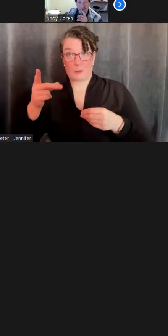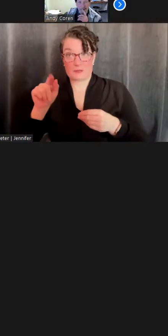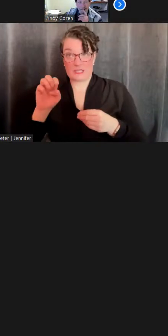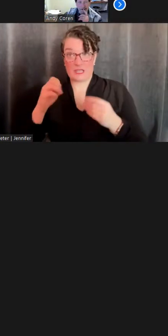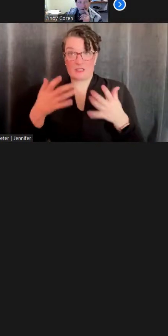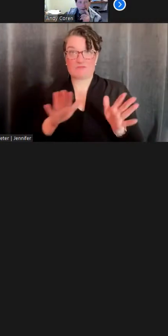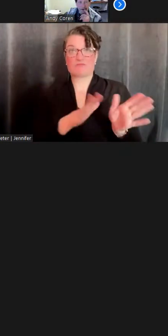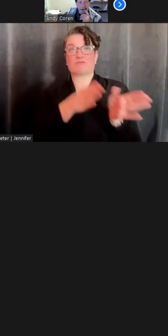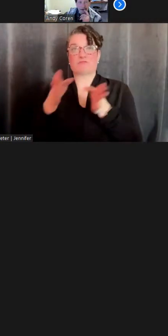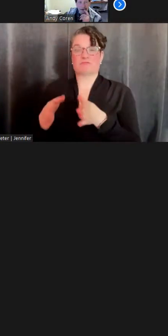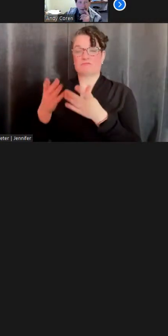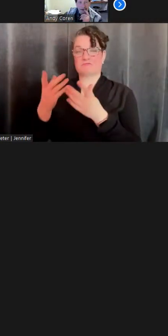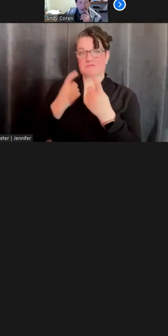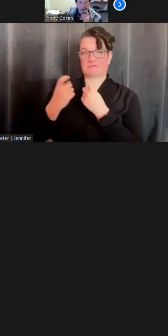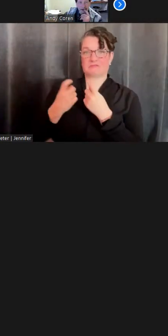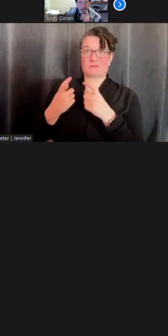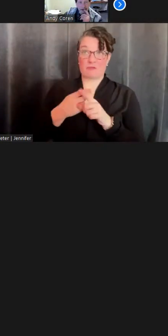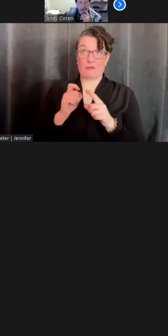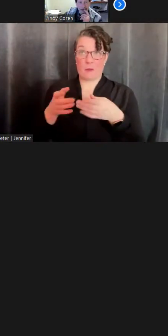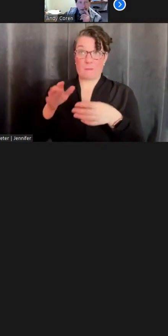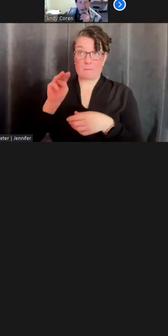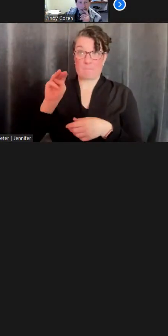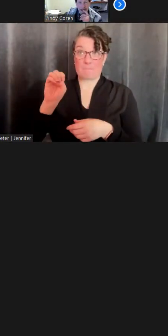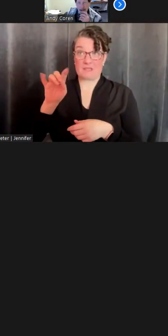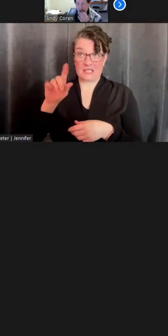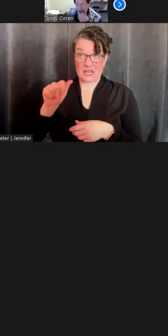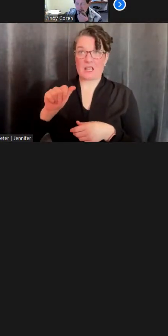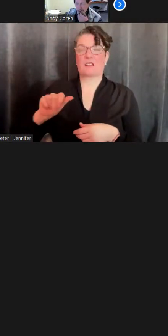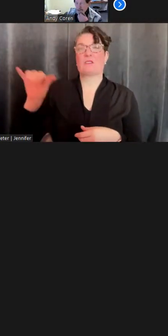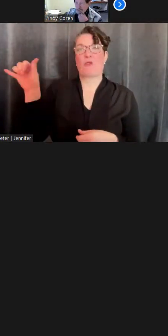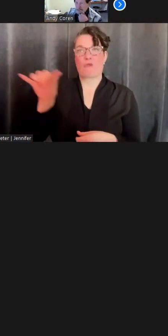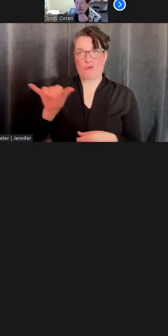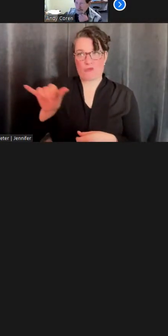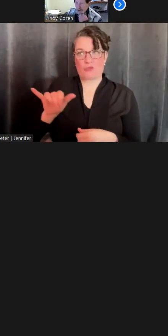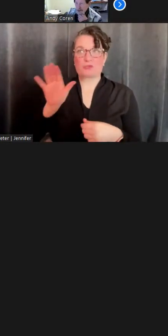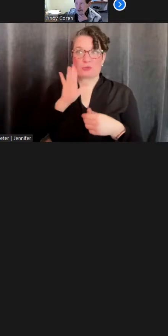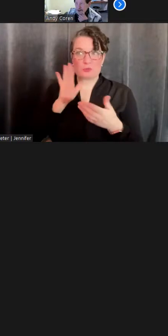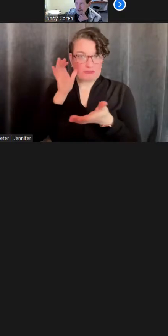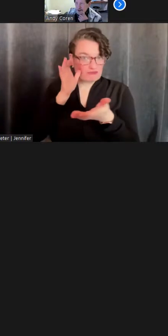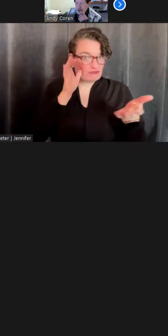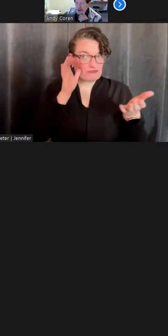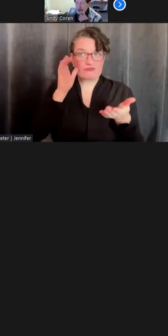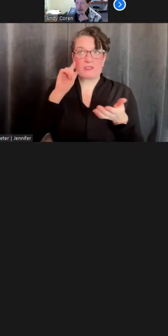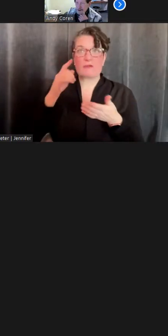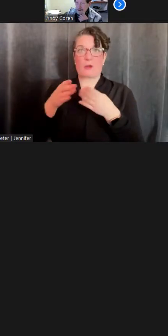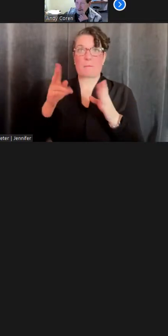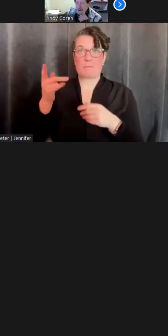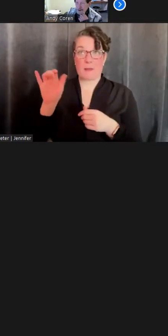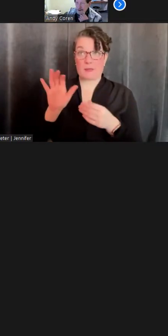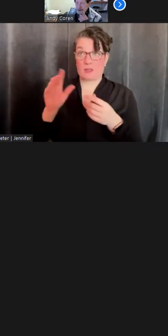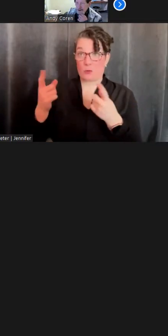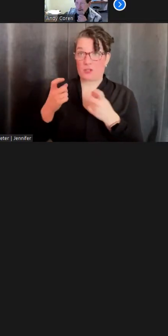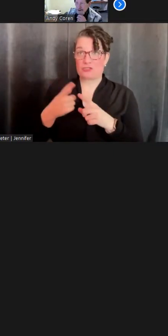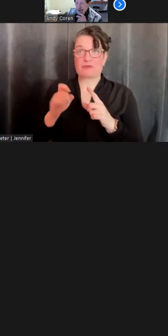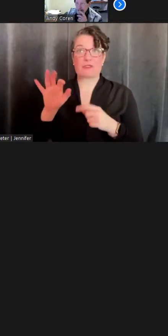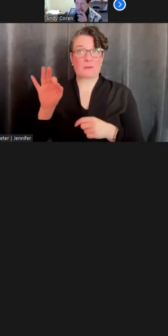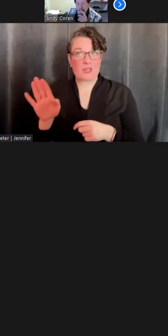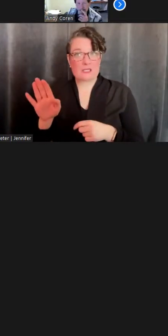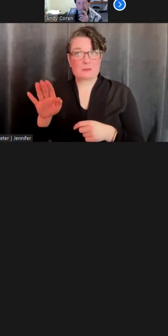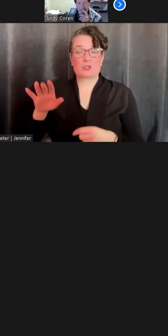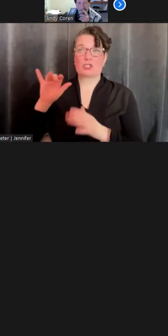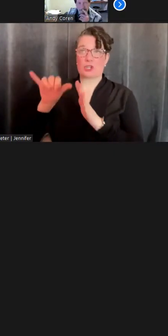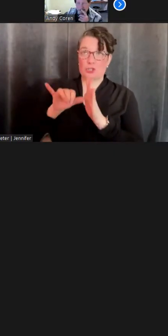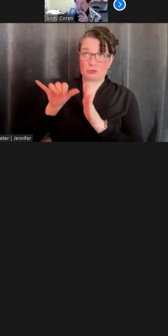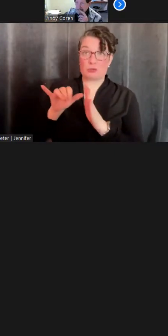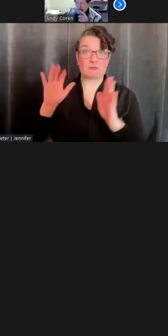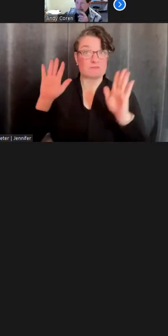some questions from our local media. And we'll also be looking for any public questions on Facebook or YouTube. So let's jump right